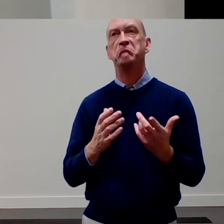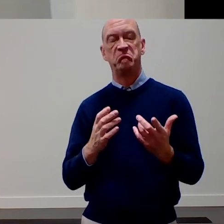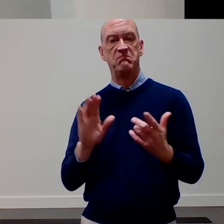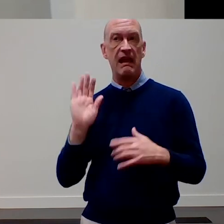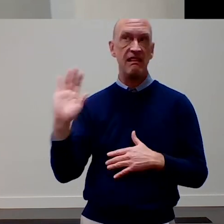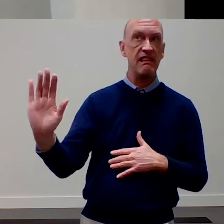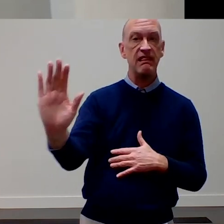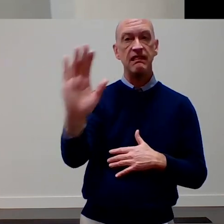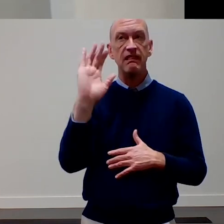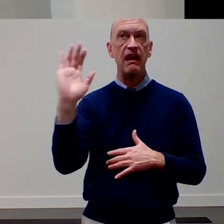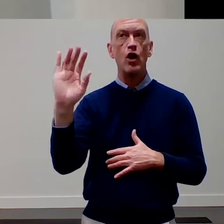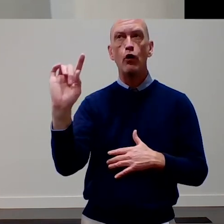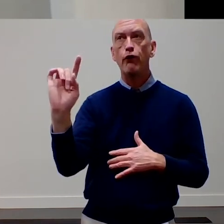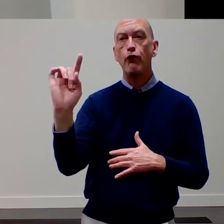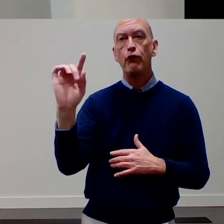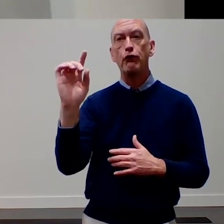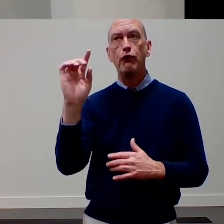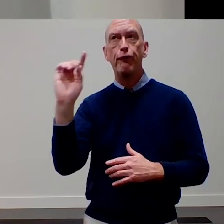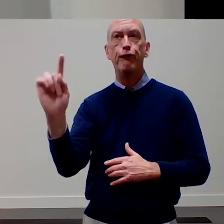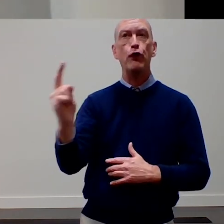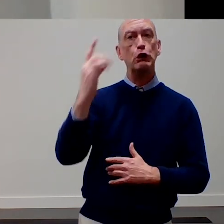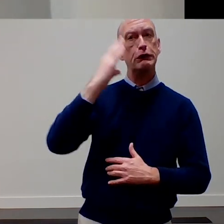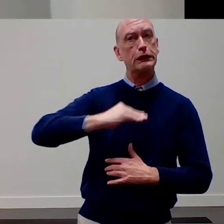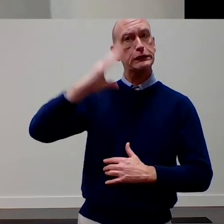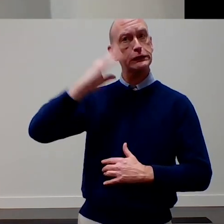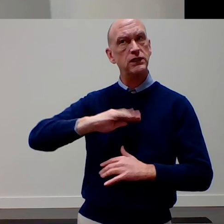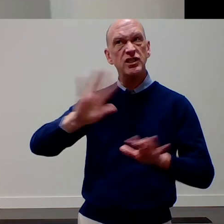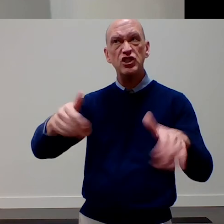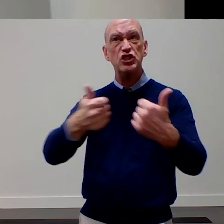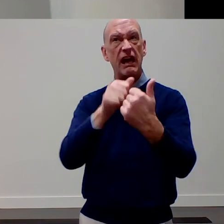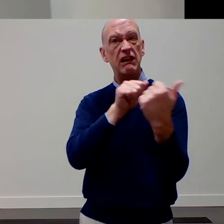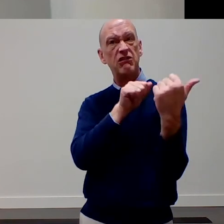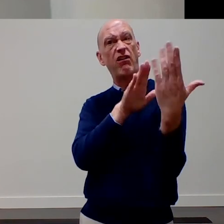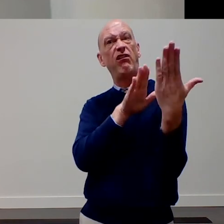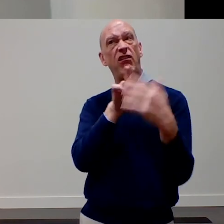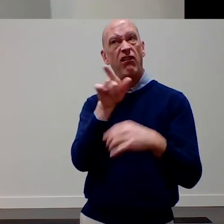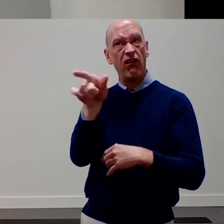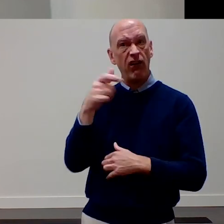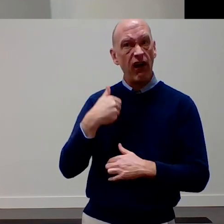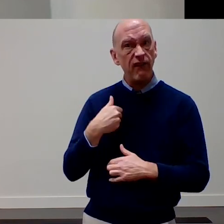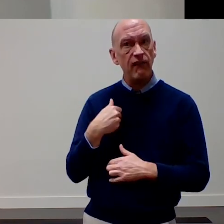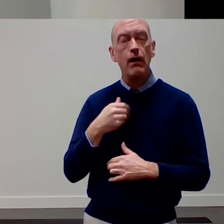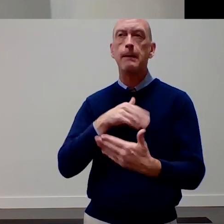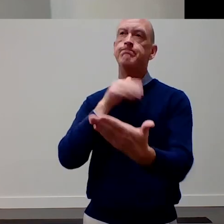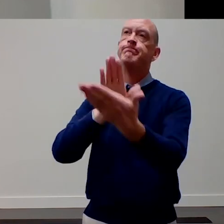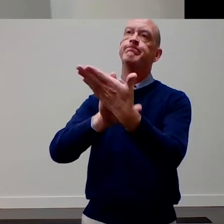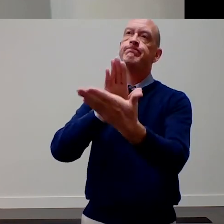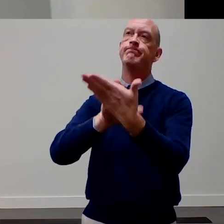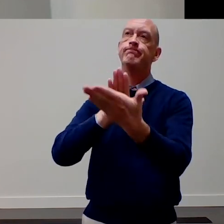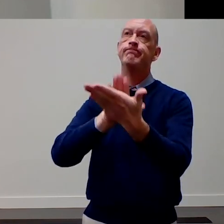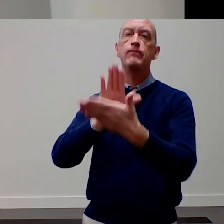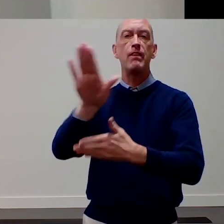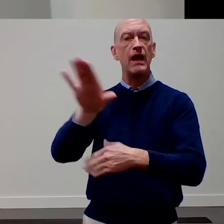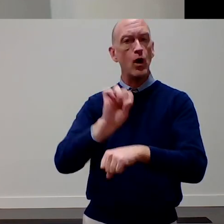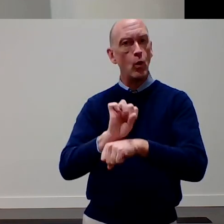continuously being defunded is unfair. Like I previously stated, I am experiencing the same as other households with